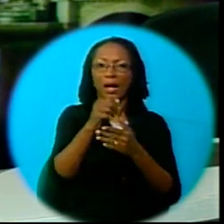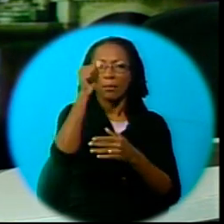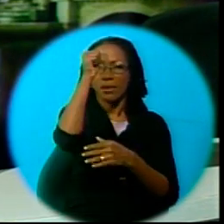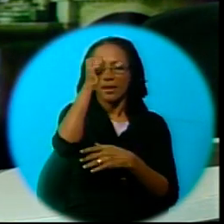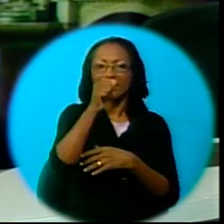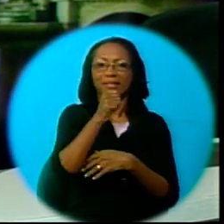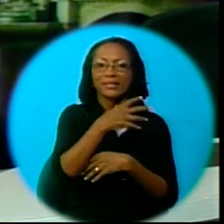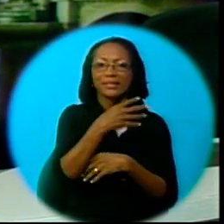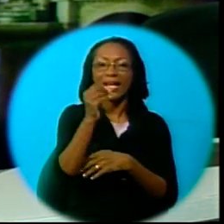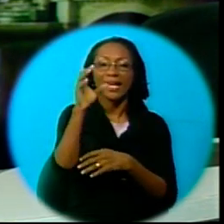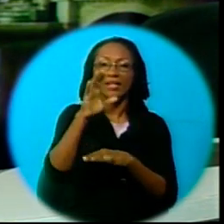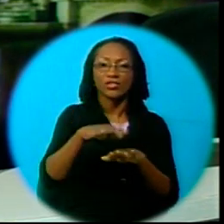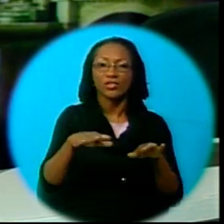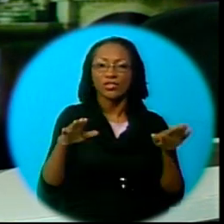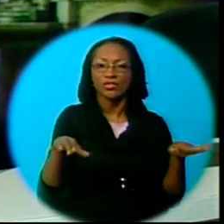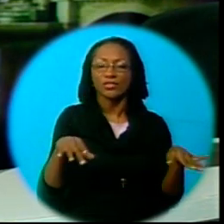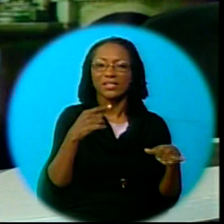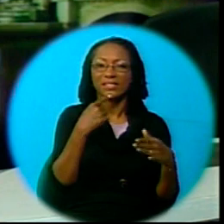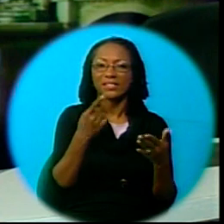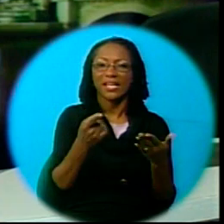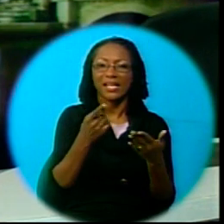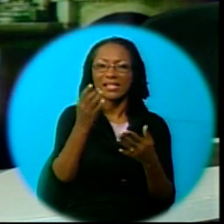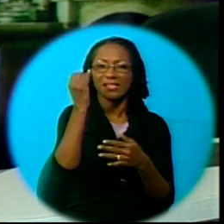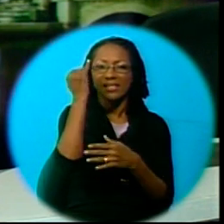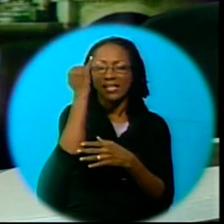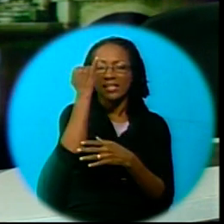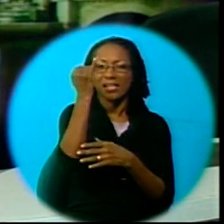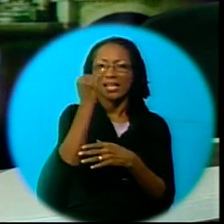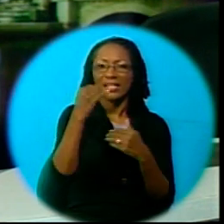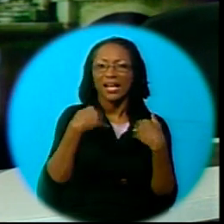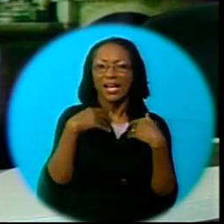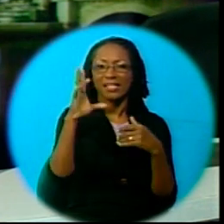children. Dr. Catwell said the idea for the book came 7